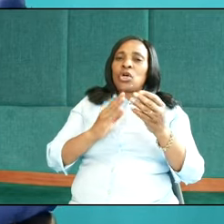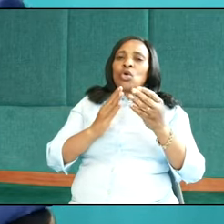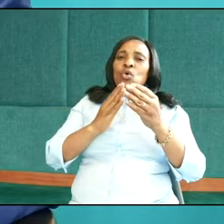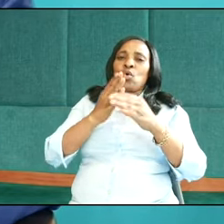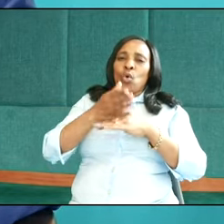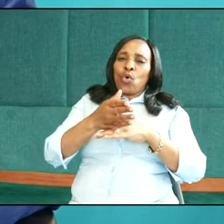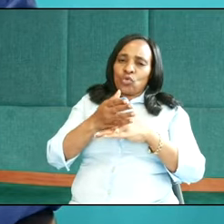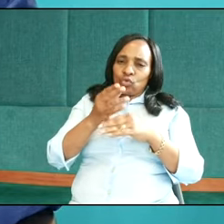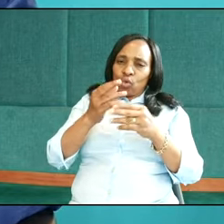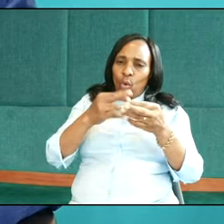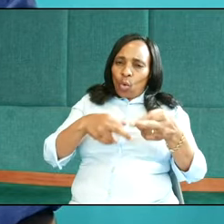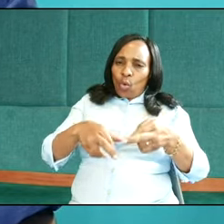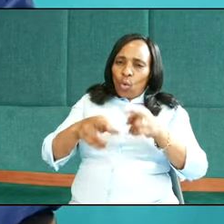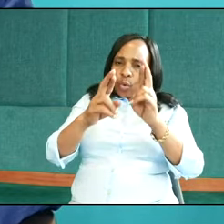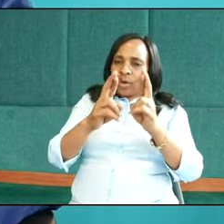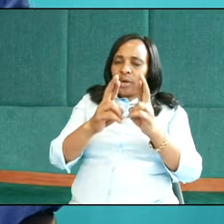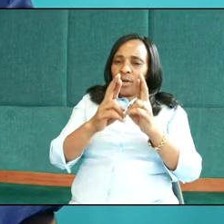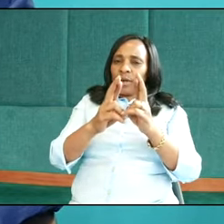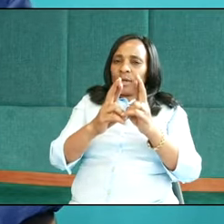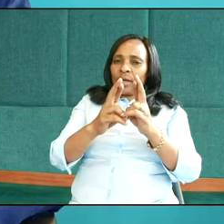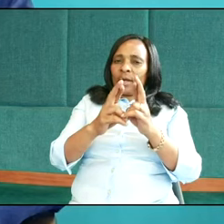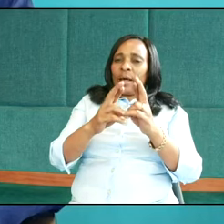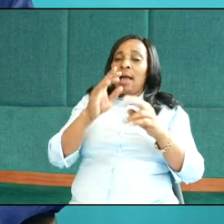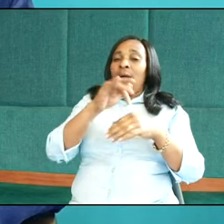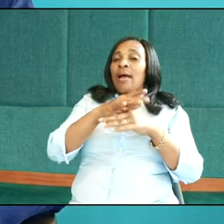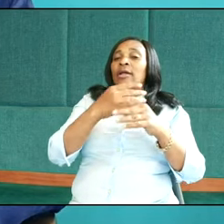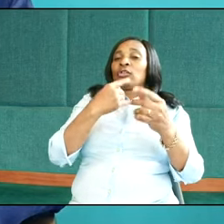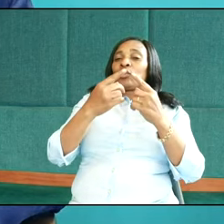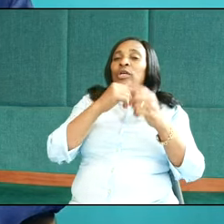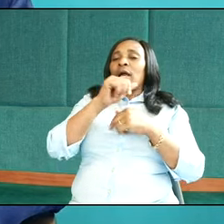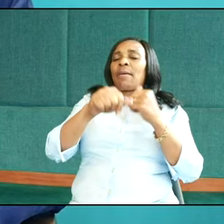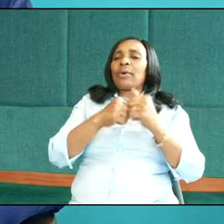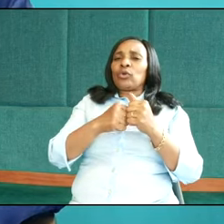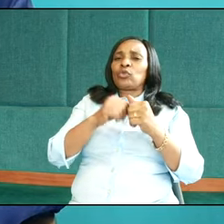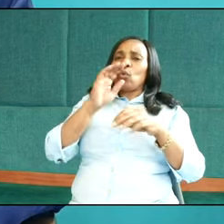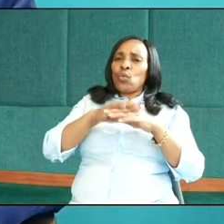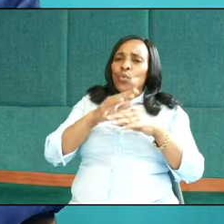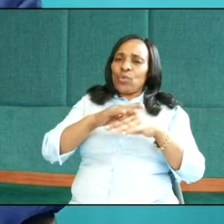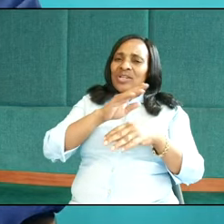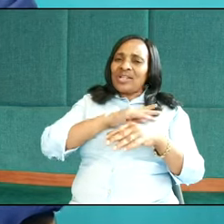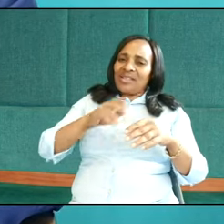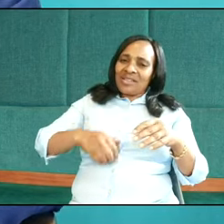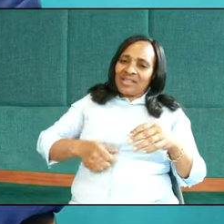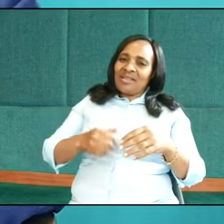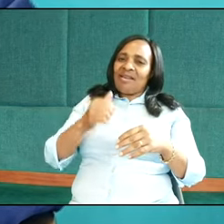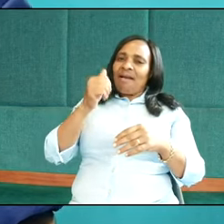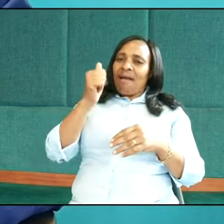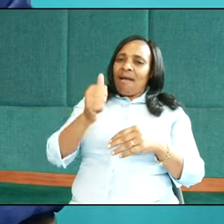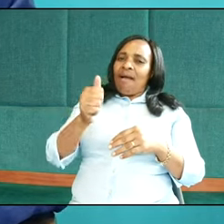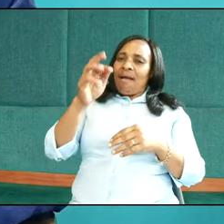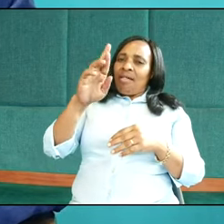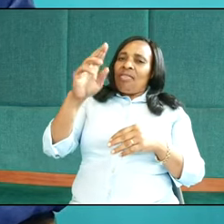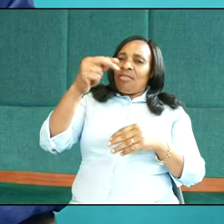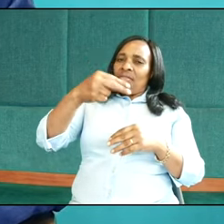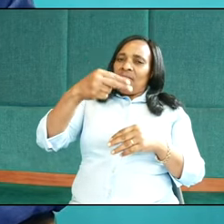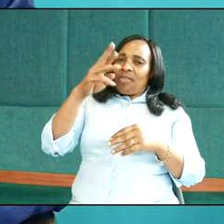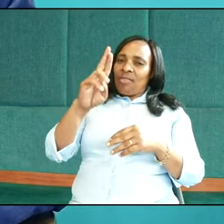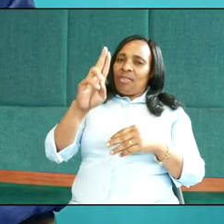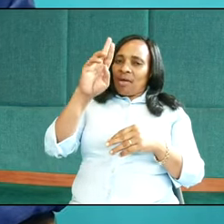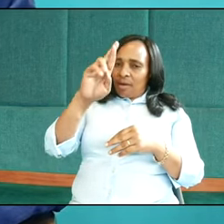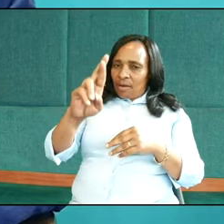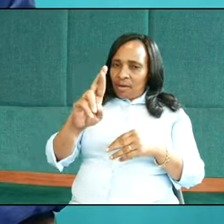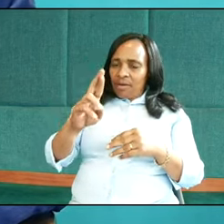Crossroads. Crossroads. And as alluded to earlier, we'll be talking about the good King Arthur and the challenges that he faced as he